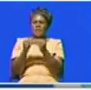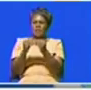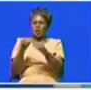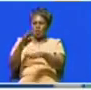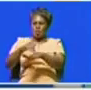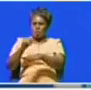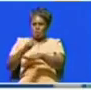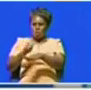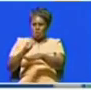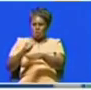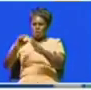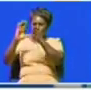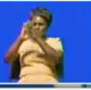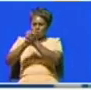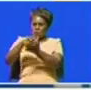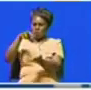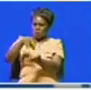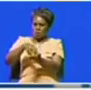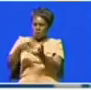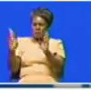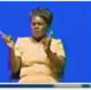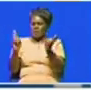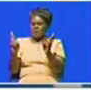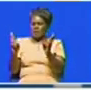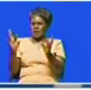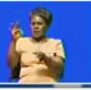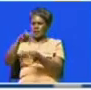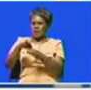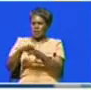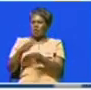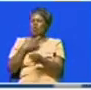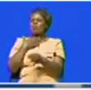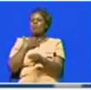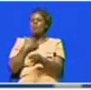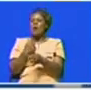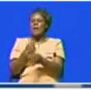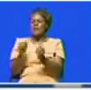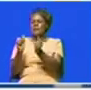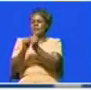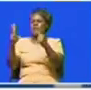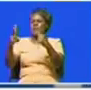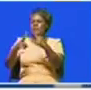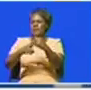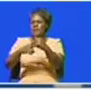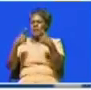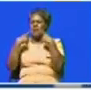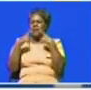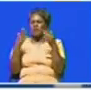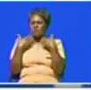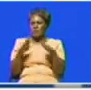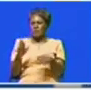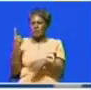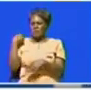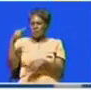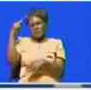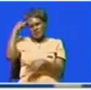to. Jubilee's position is we are ready for elections and we want them to be on that date that has already been set, because one, it